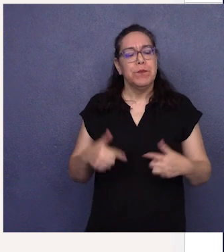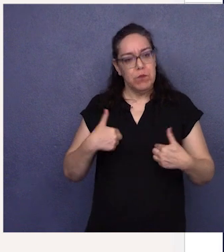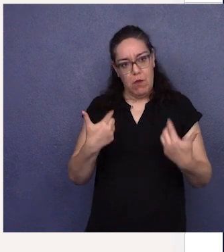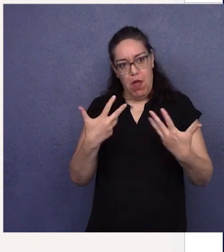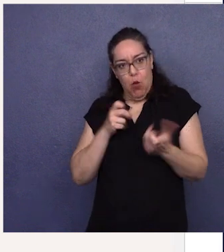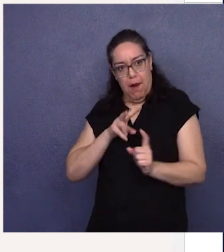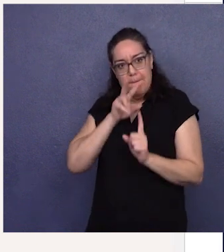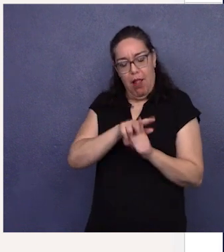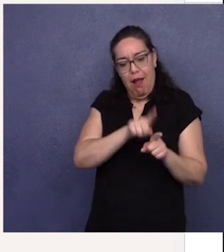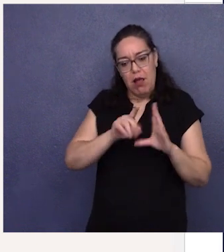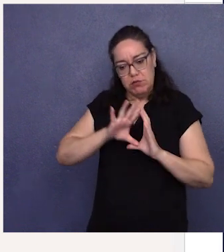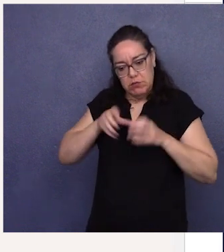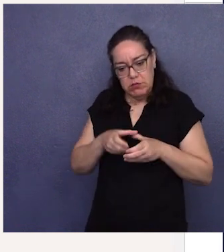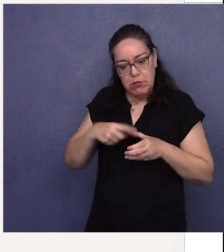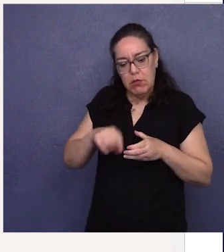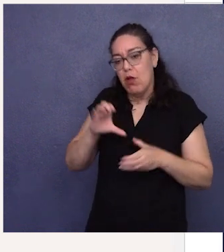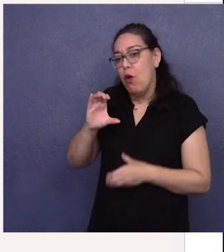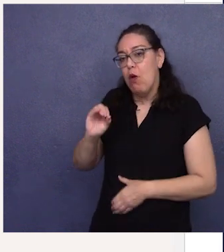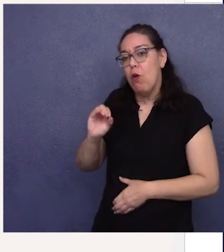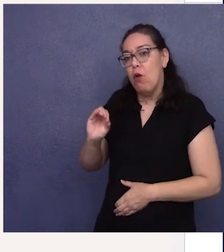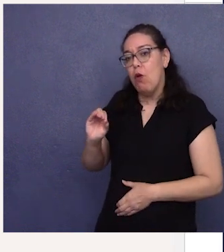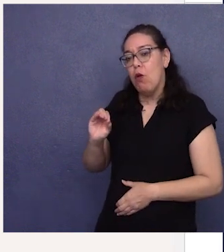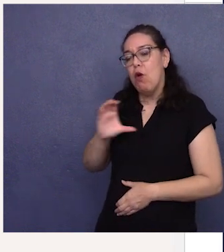as a collective, and